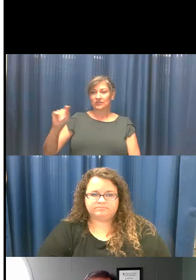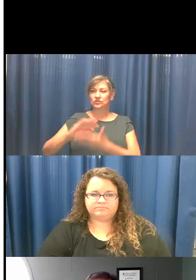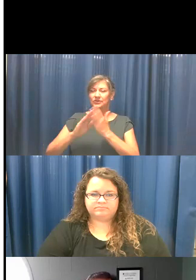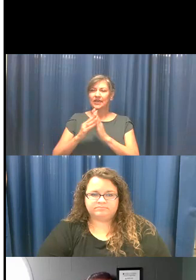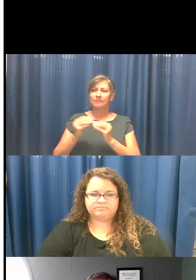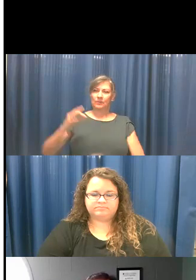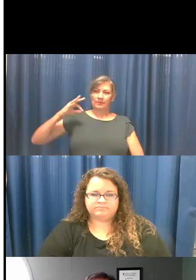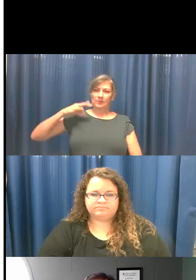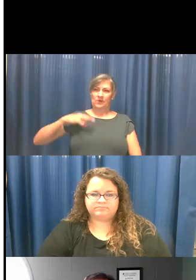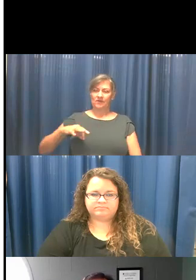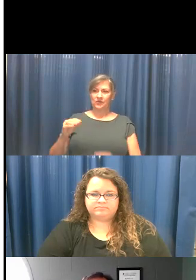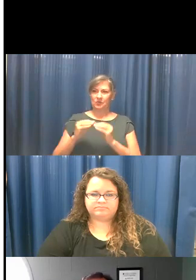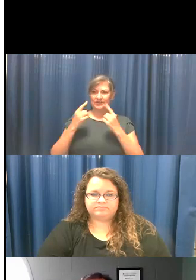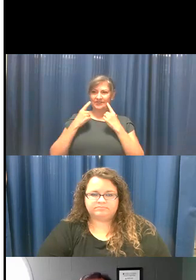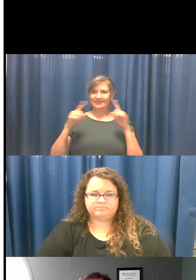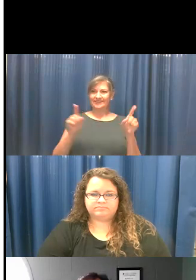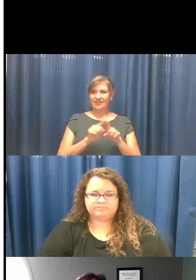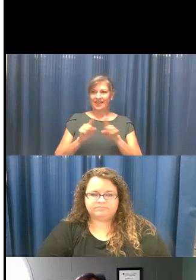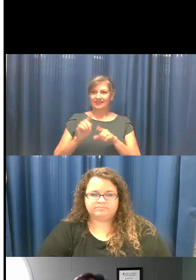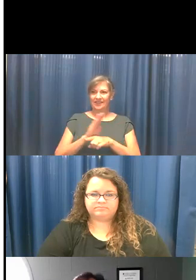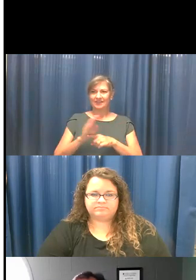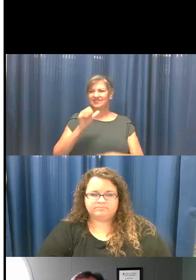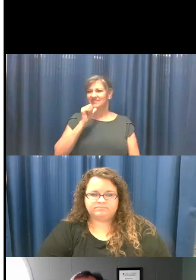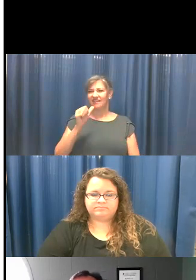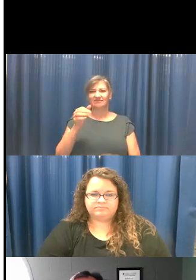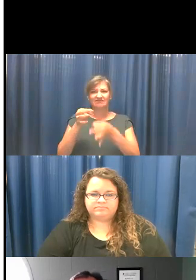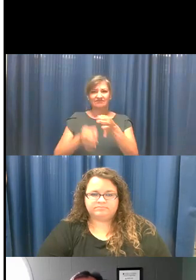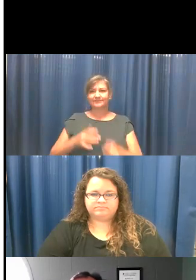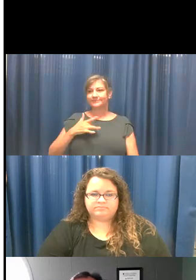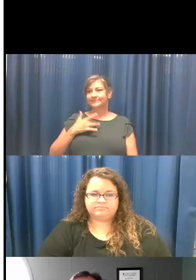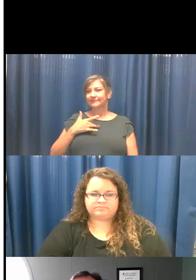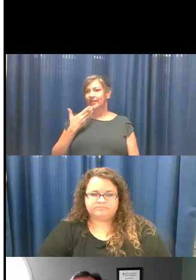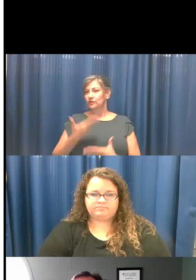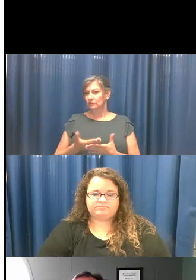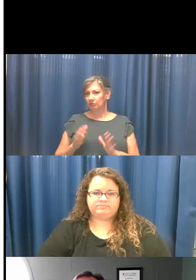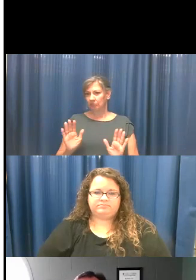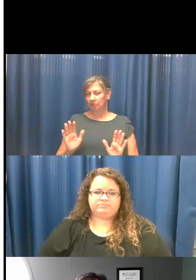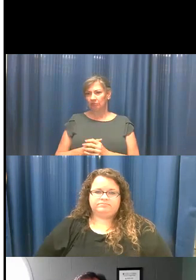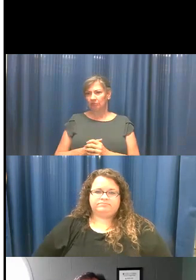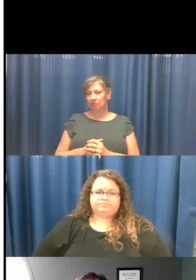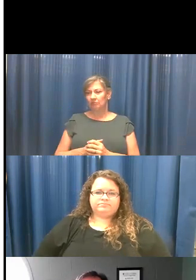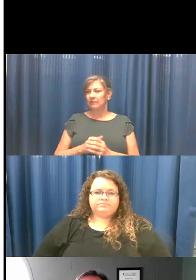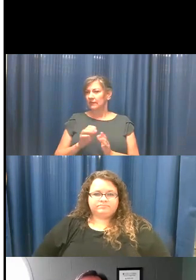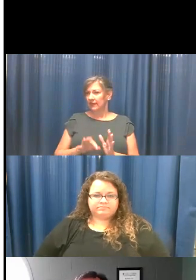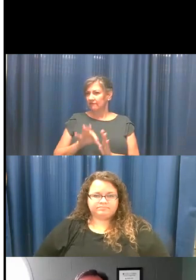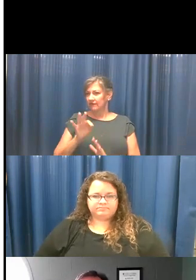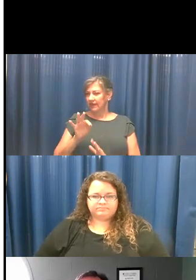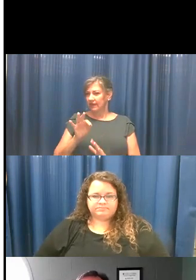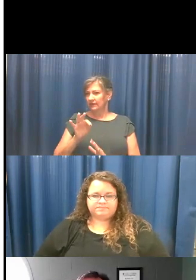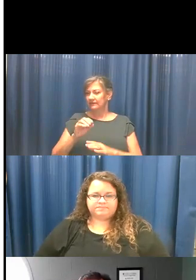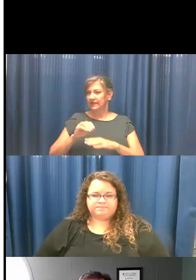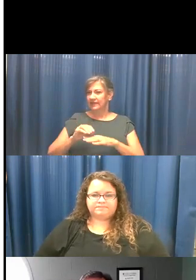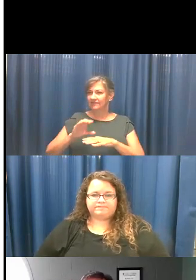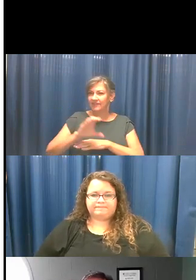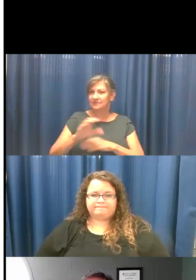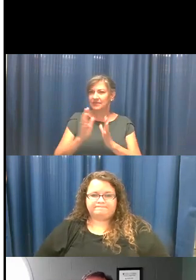more successful as companies, not just feel good. And in their findings, that investment in diversity, equity,